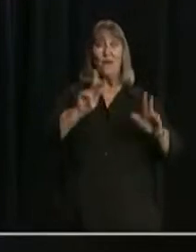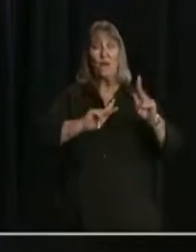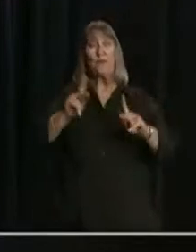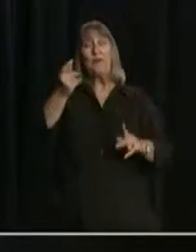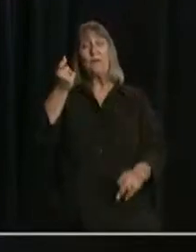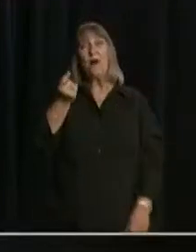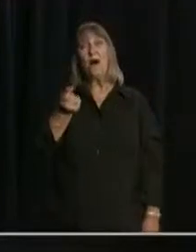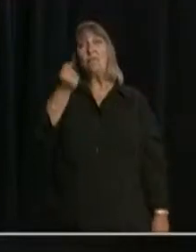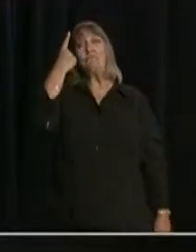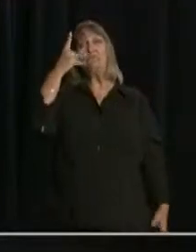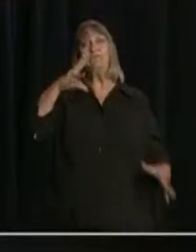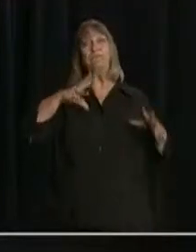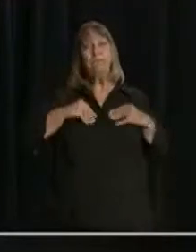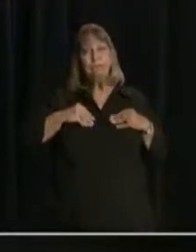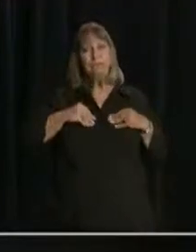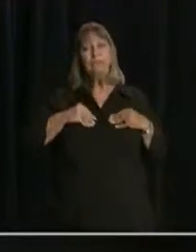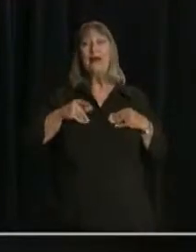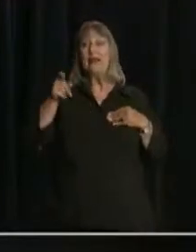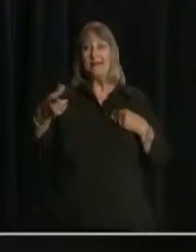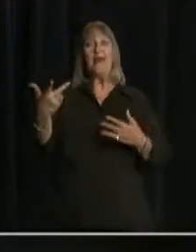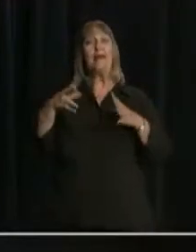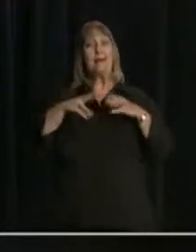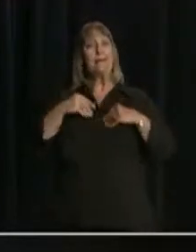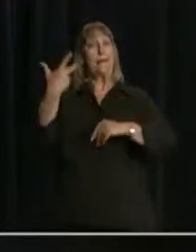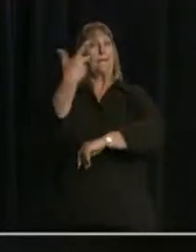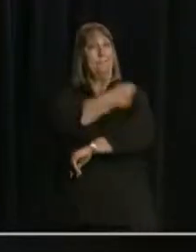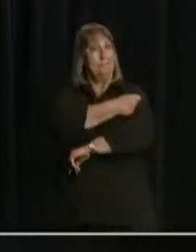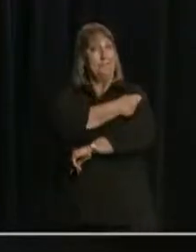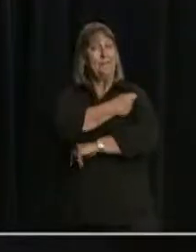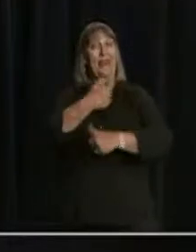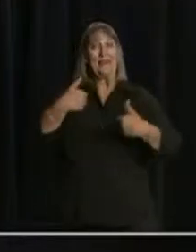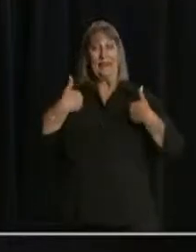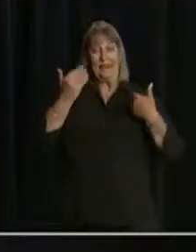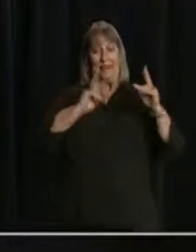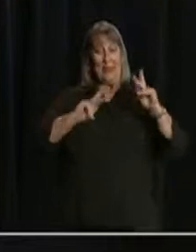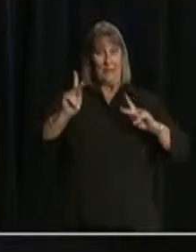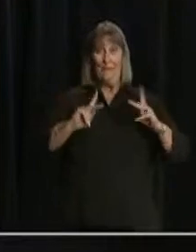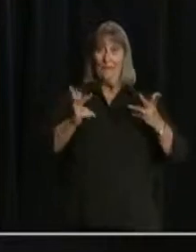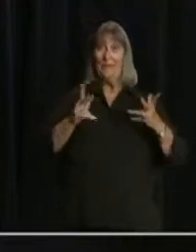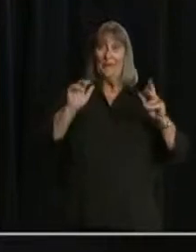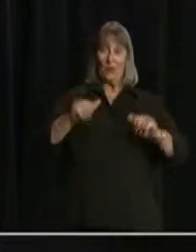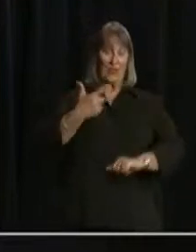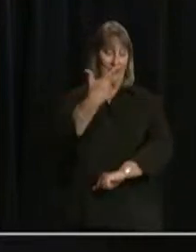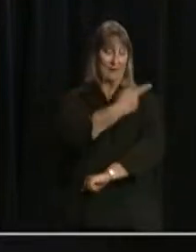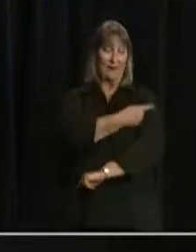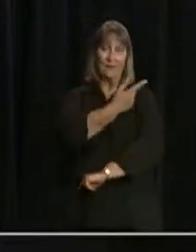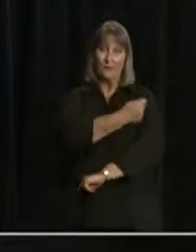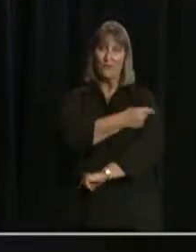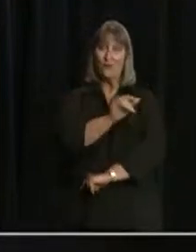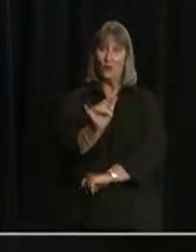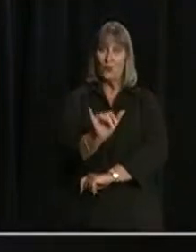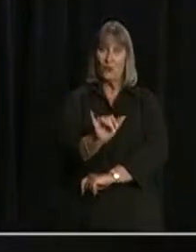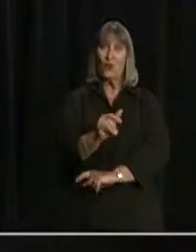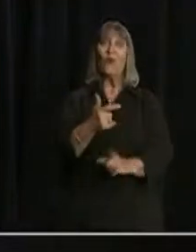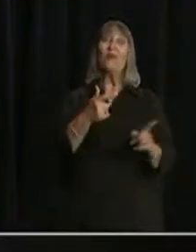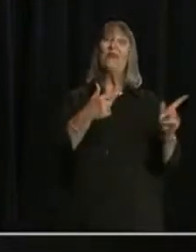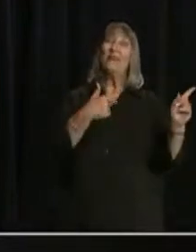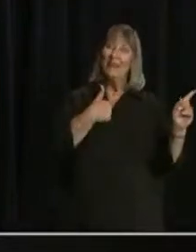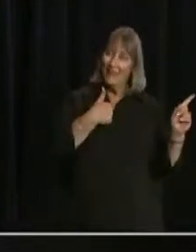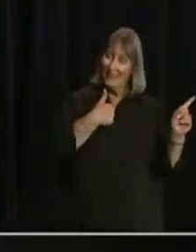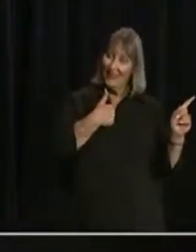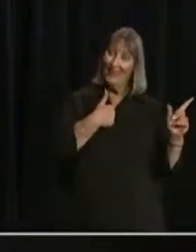get vaccinated, and then we finally also see the young people in our community be finally eligible to receive the vaccine, I'll start to